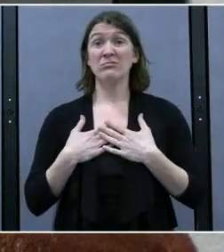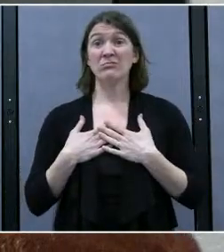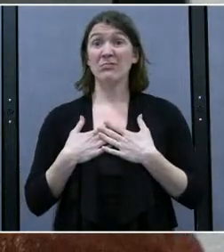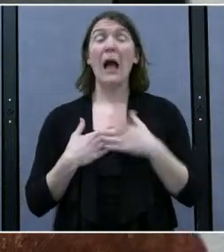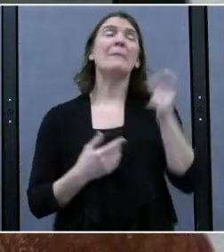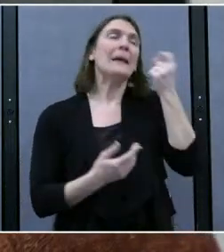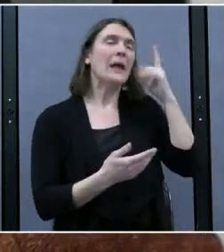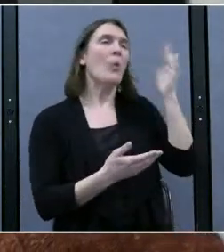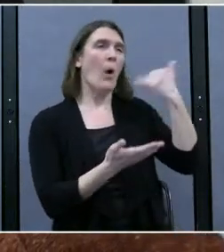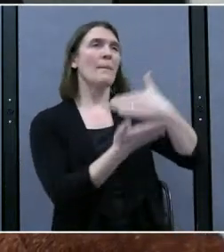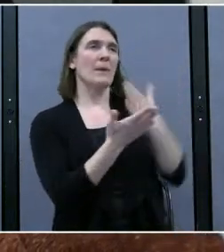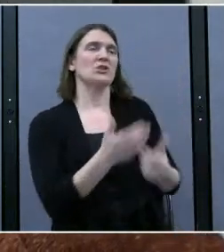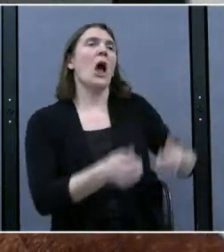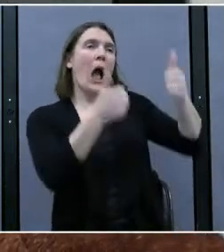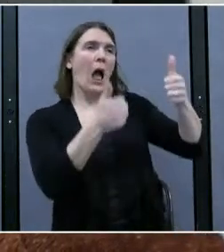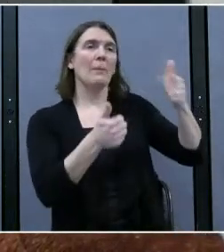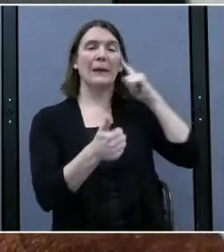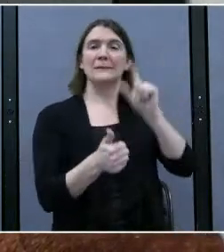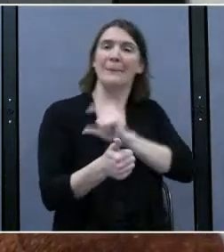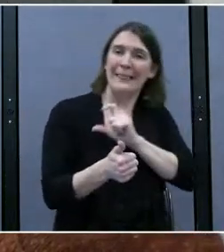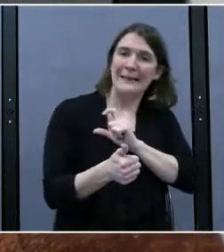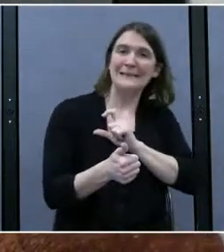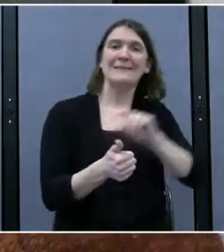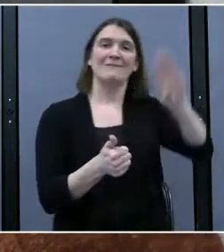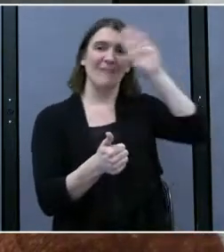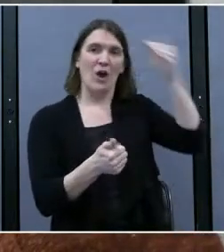budget went up. It's primarily police and fire hires,